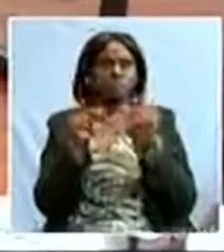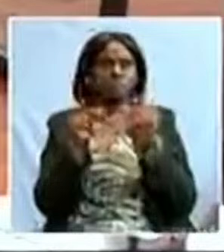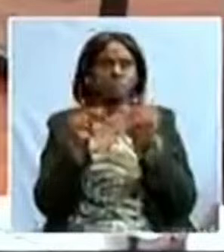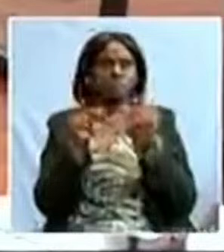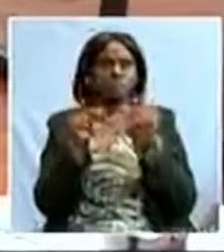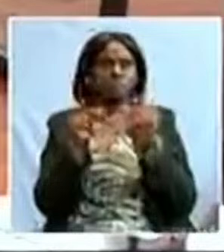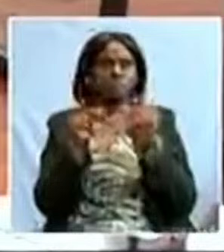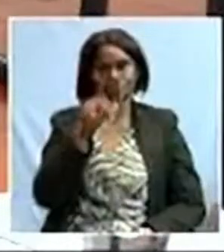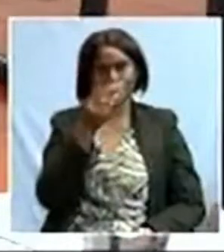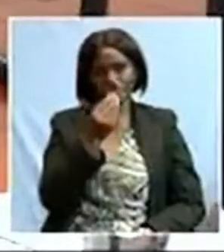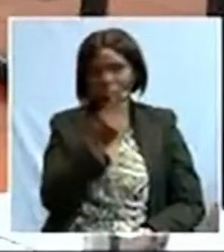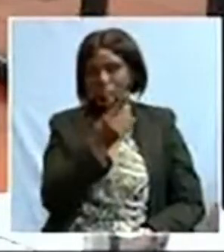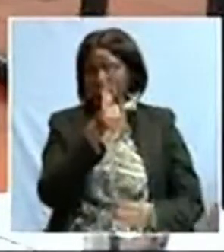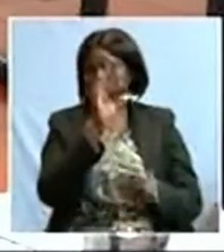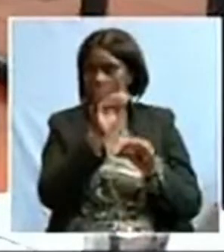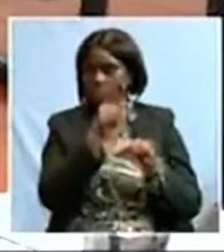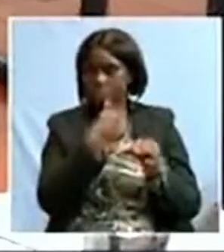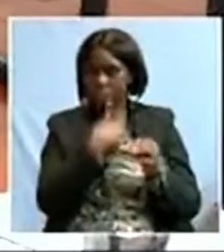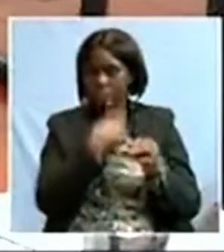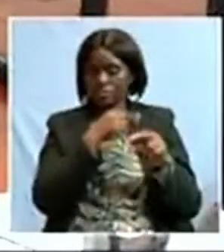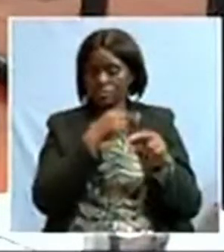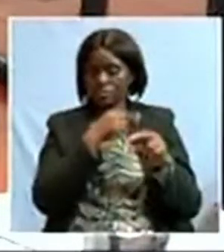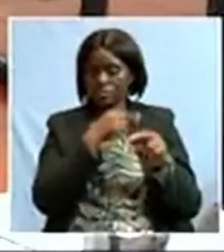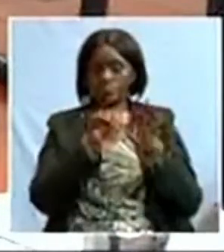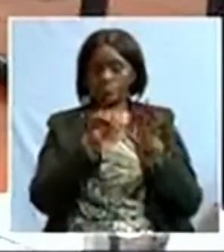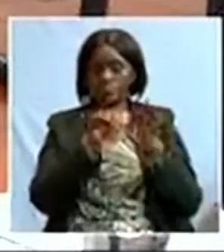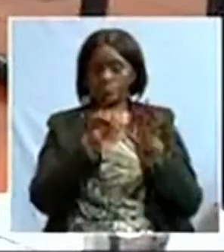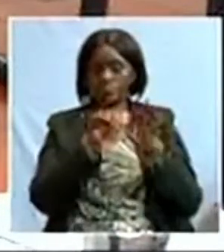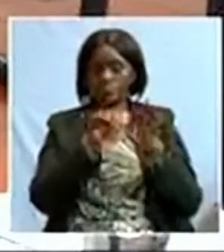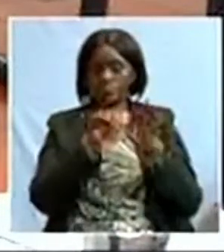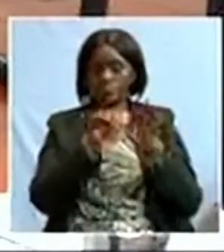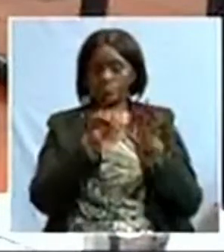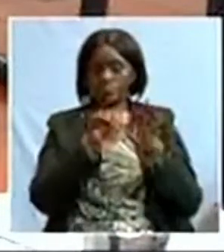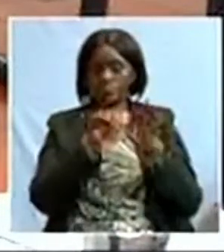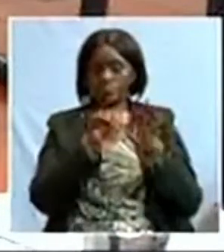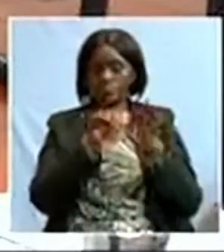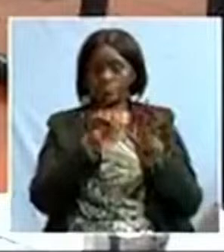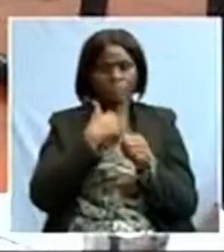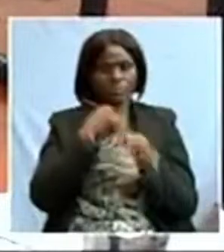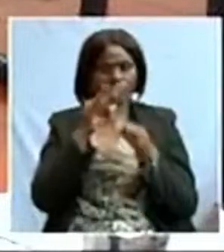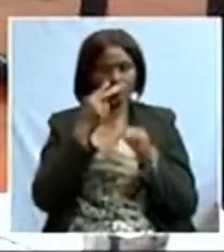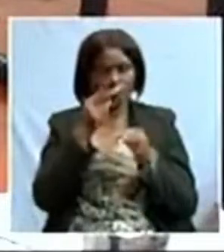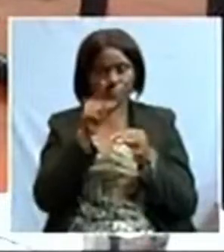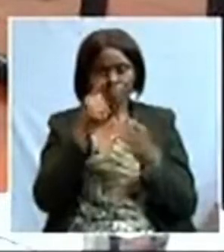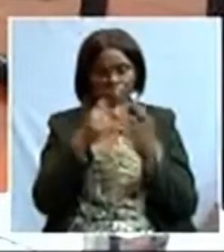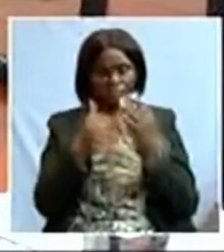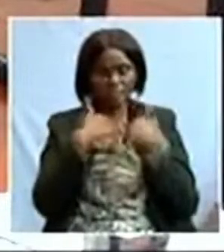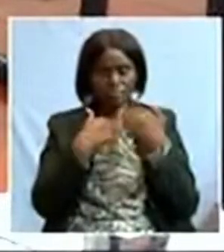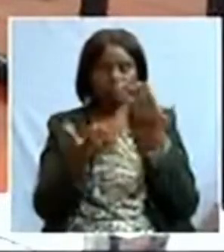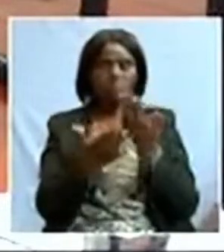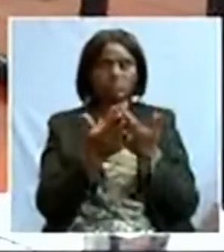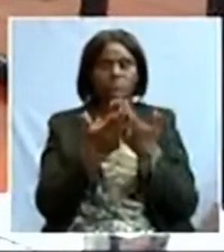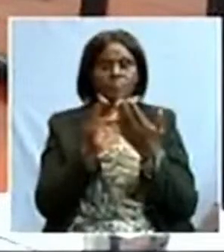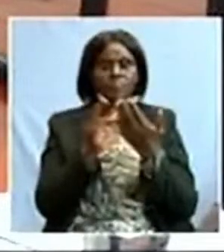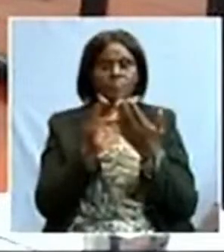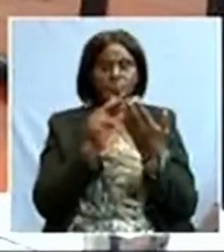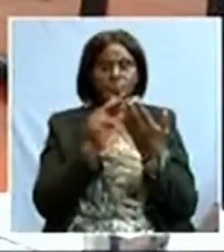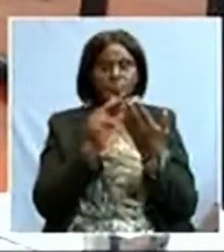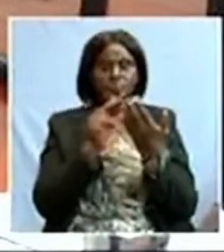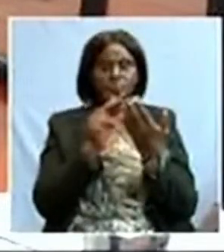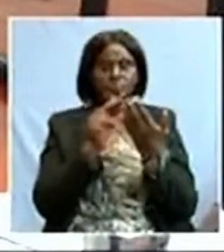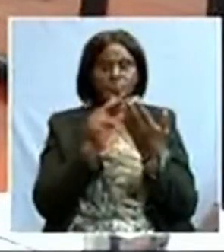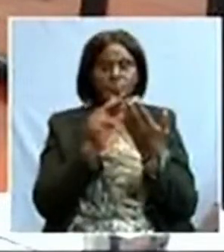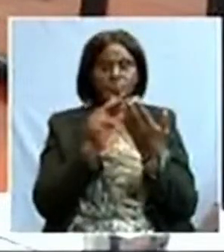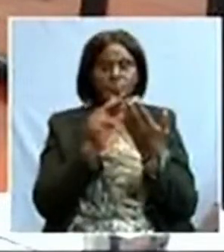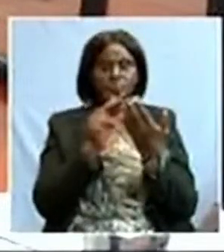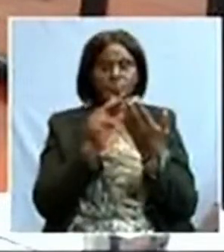development account? Chair, in the year 2023, we did not have, and if you've seen what has been attached, we are spending from